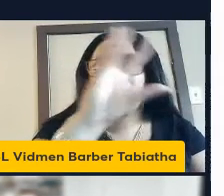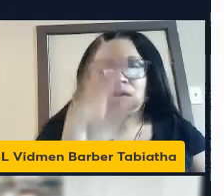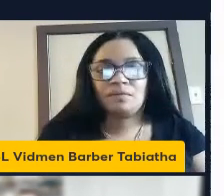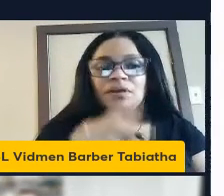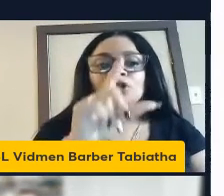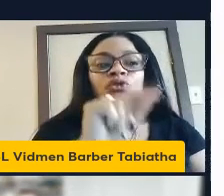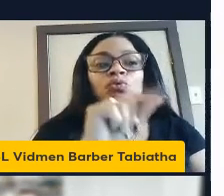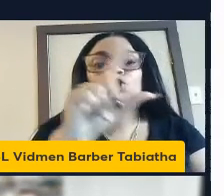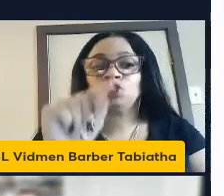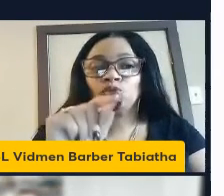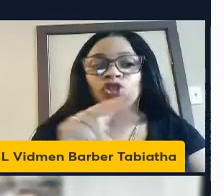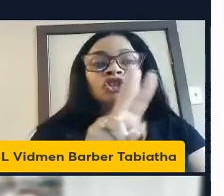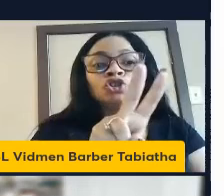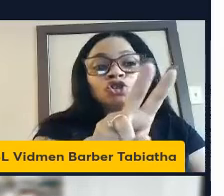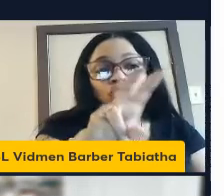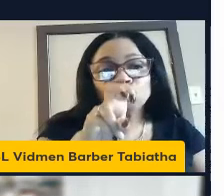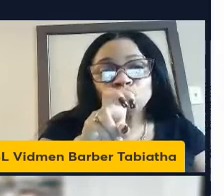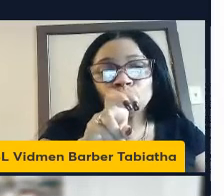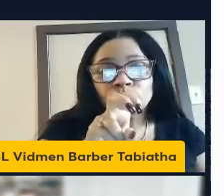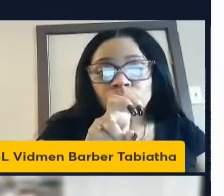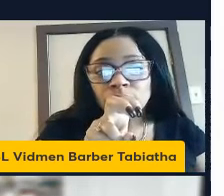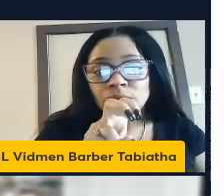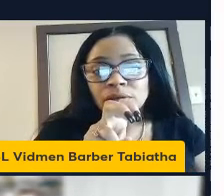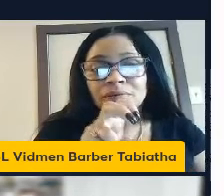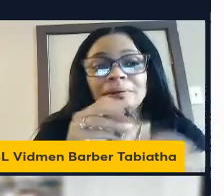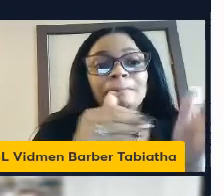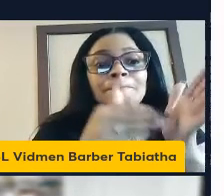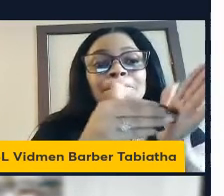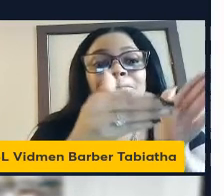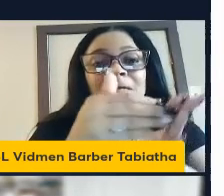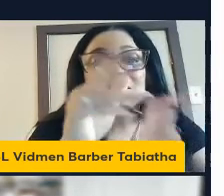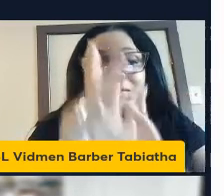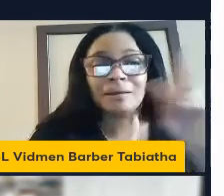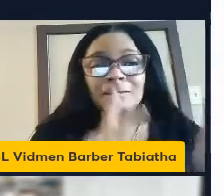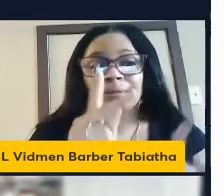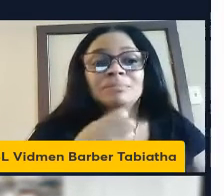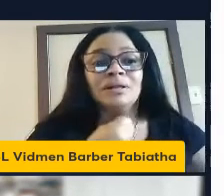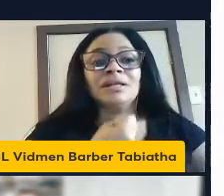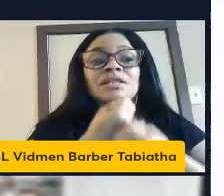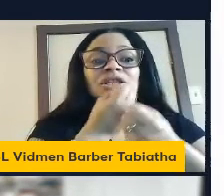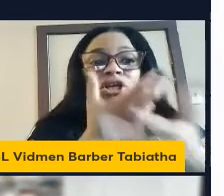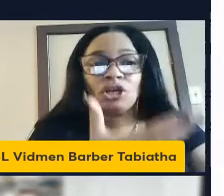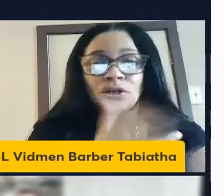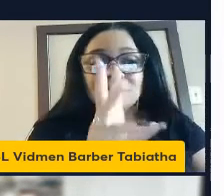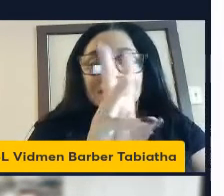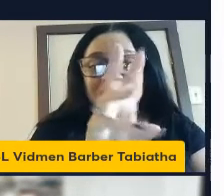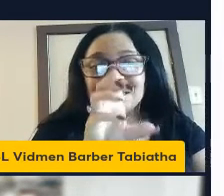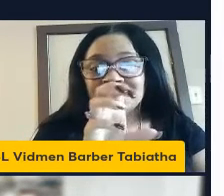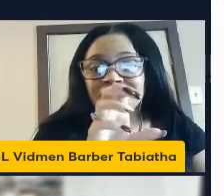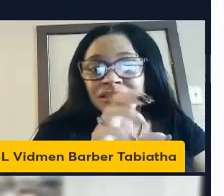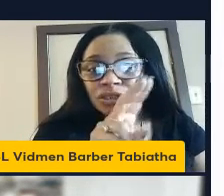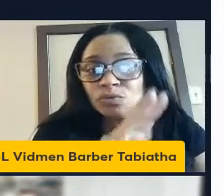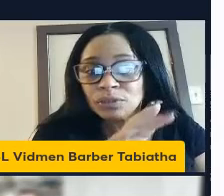2020, there were 241 million cases, which caused 627